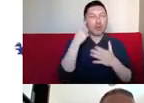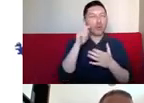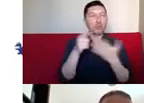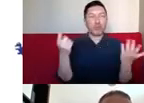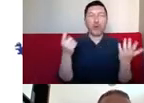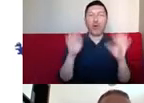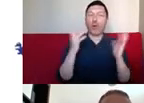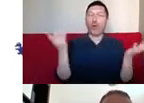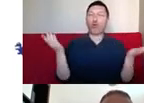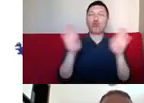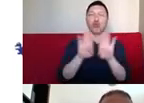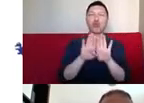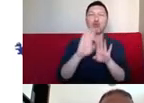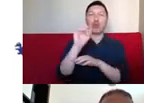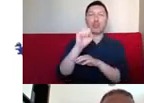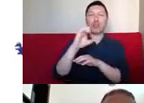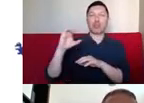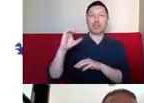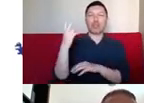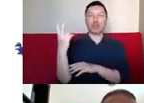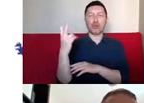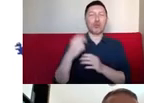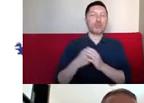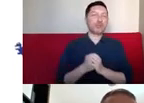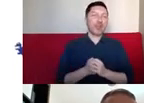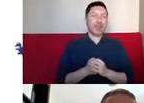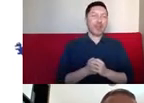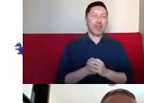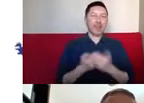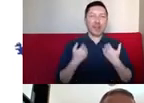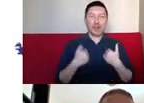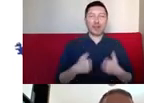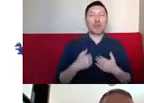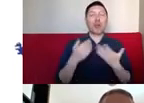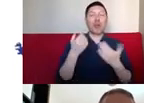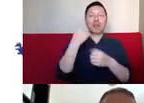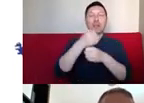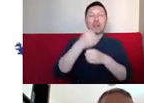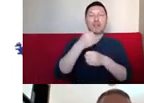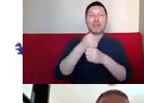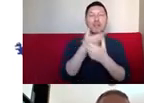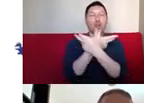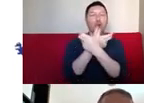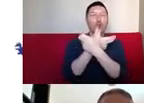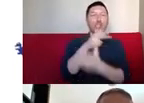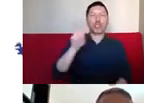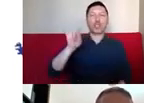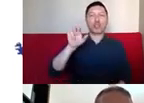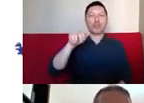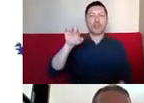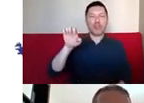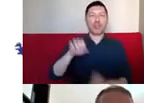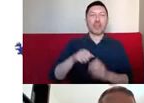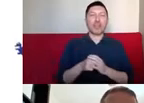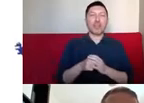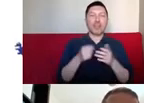name is Markus Neuherz. I'm from Vienna in Austria, and I am the managing director of the Austrian Network for Supported